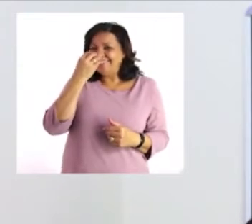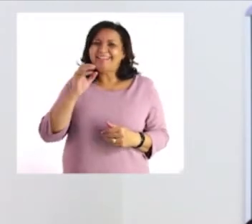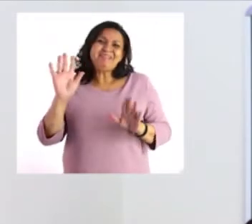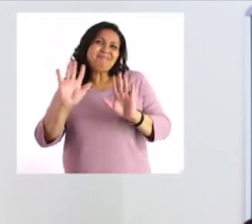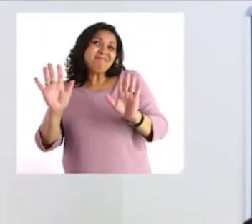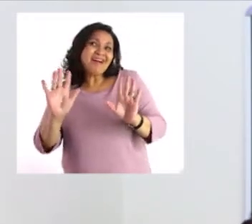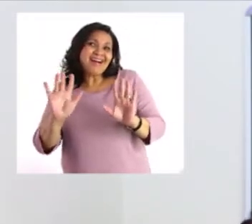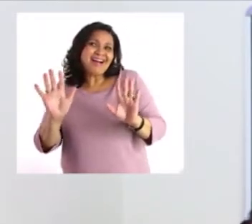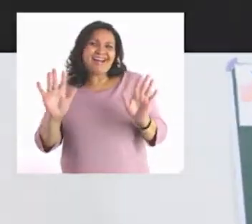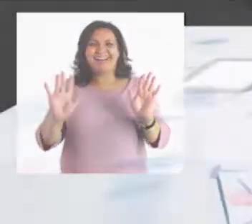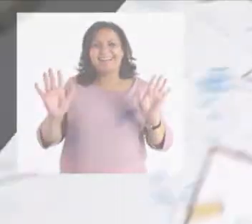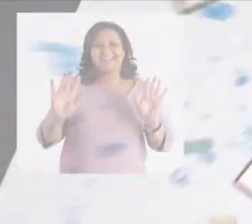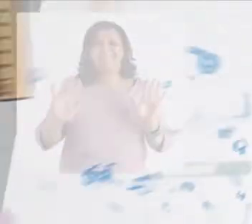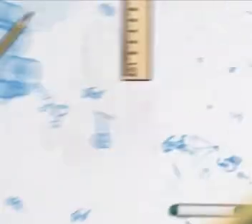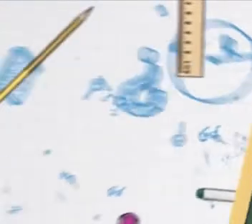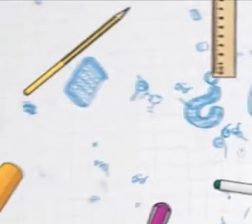Bye, friends.